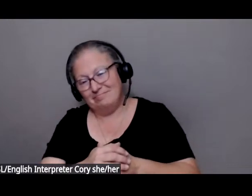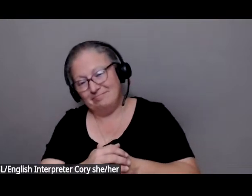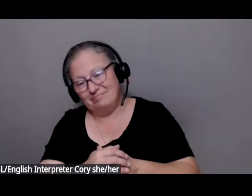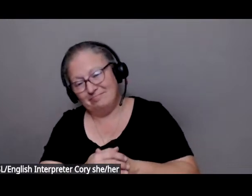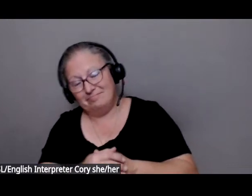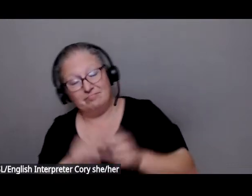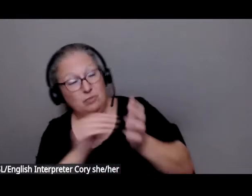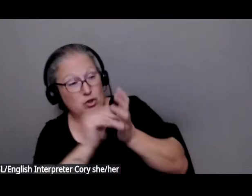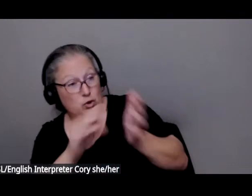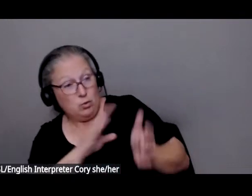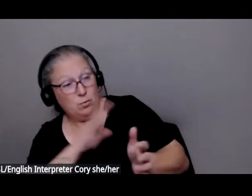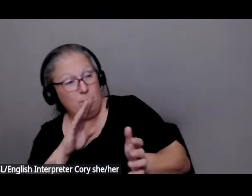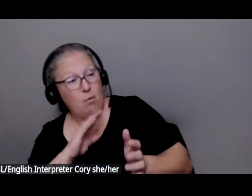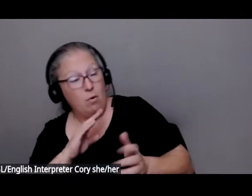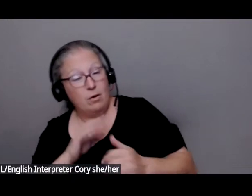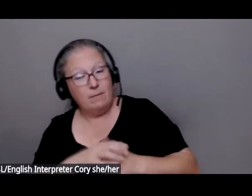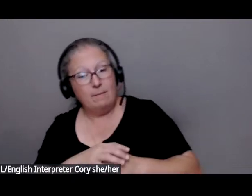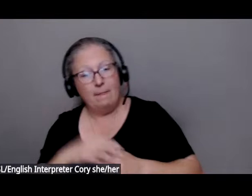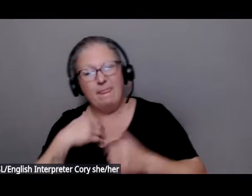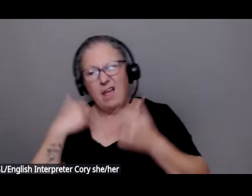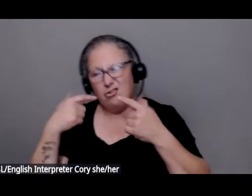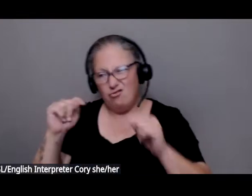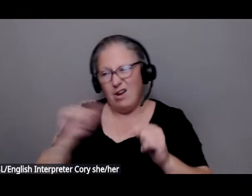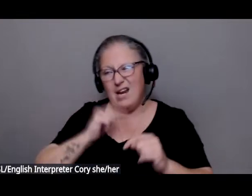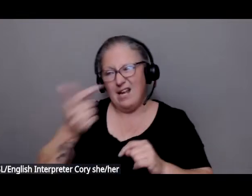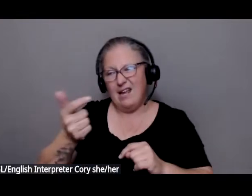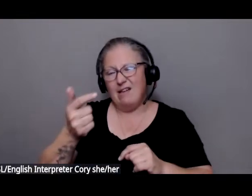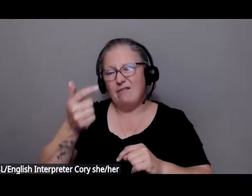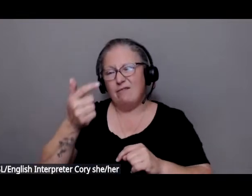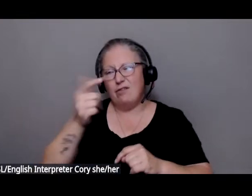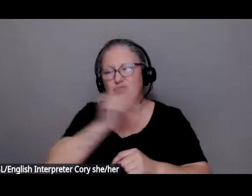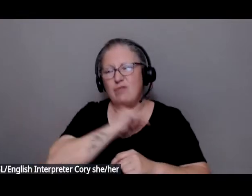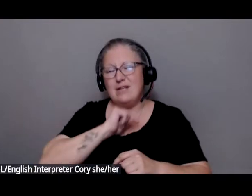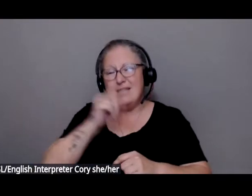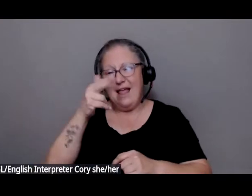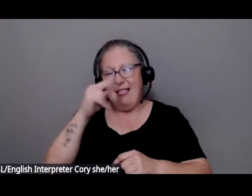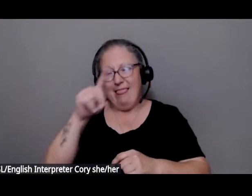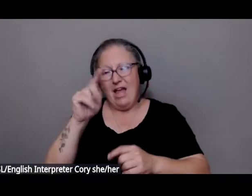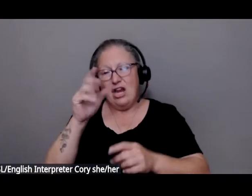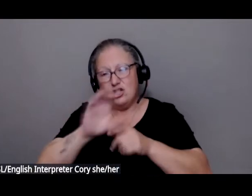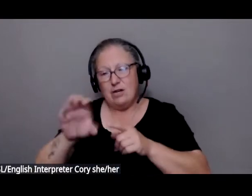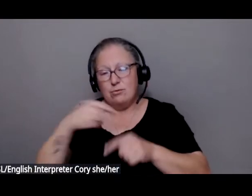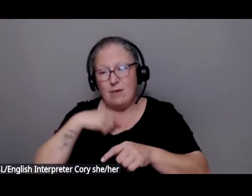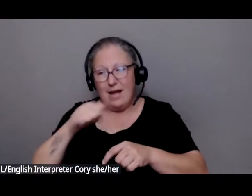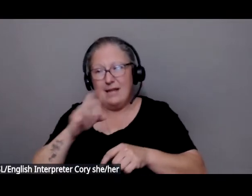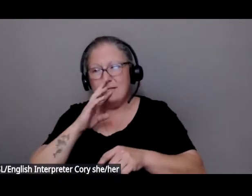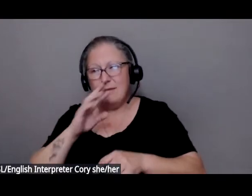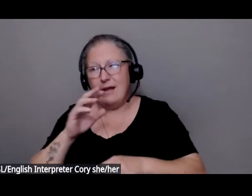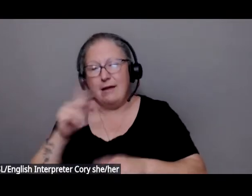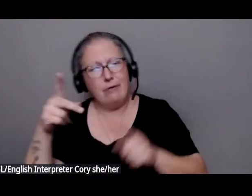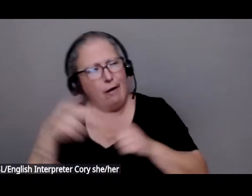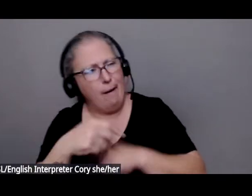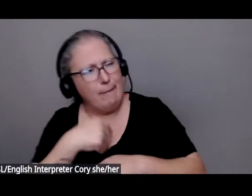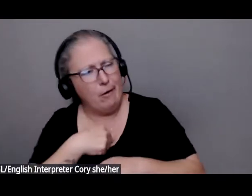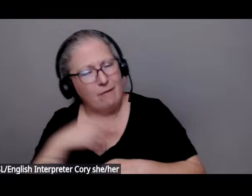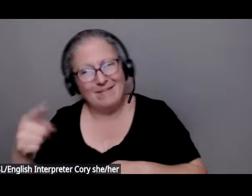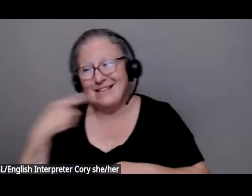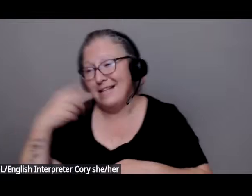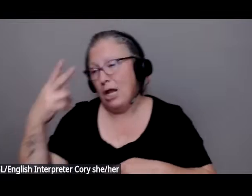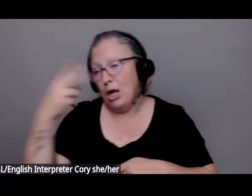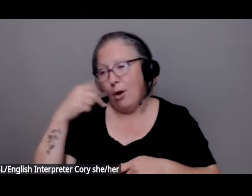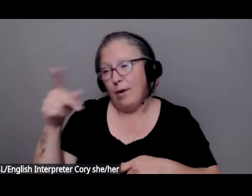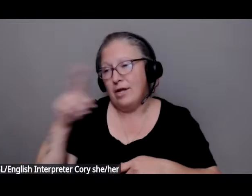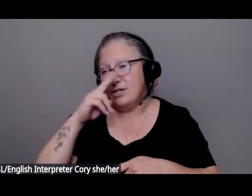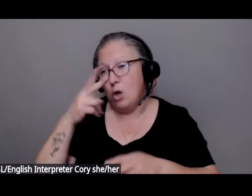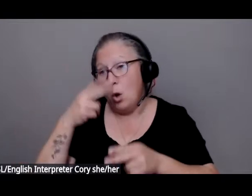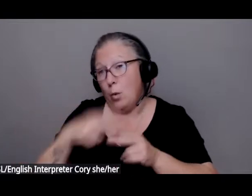Okay. There we go. I did try to give Trustee Lance some chips so that I could speak, but Just to cut me off. I but know. but he said no. He saw